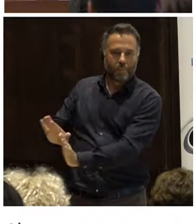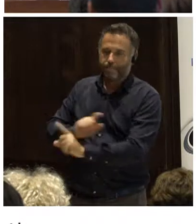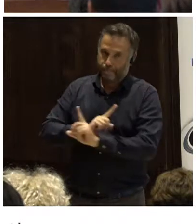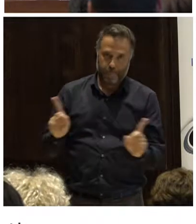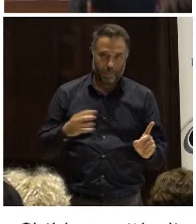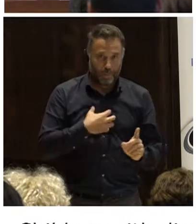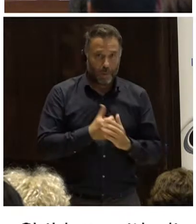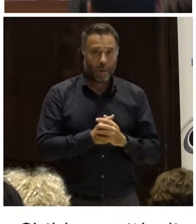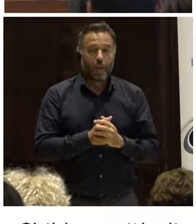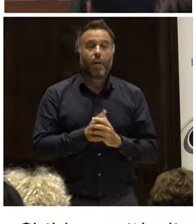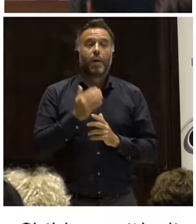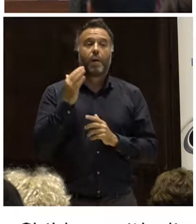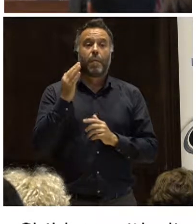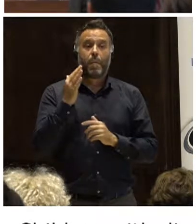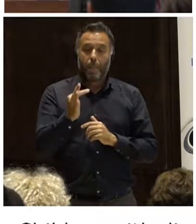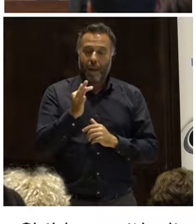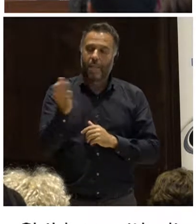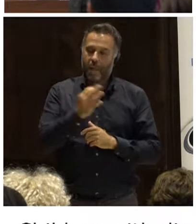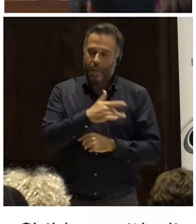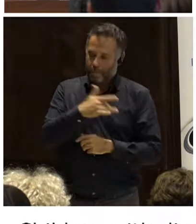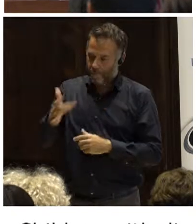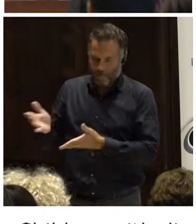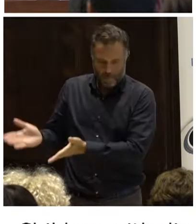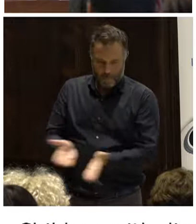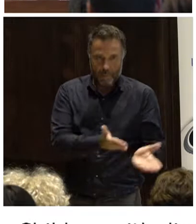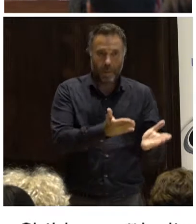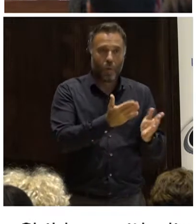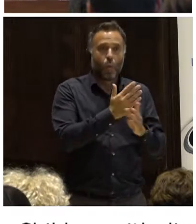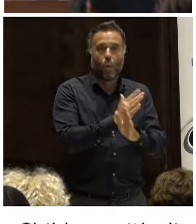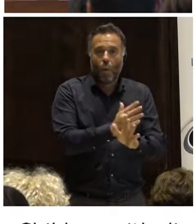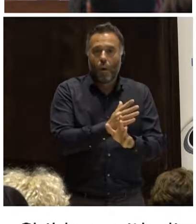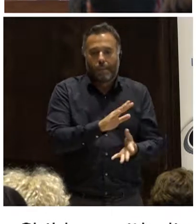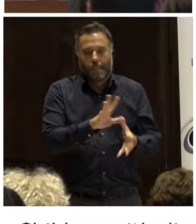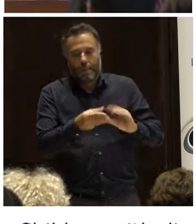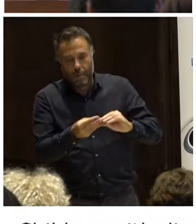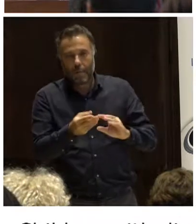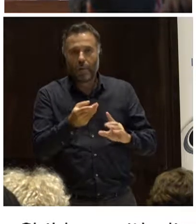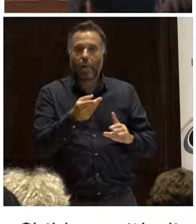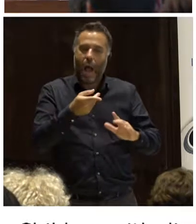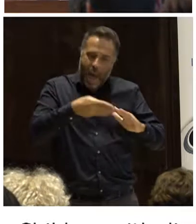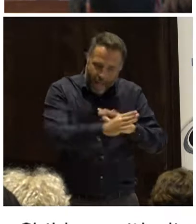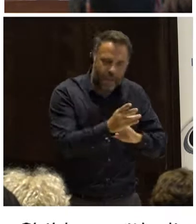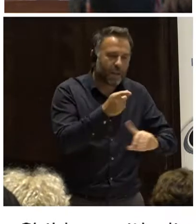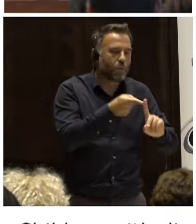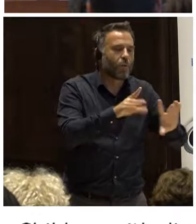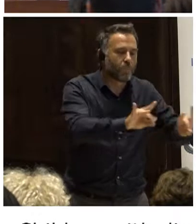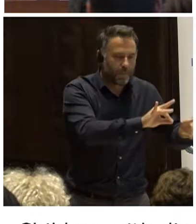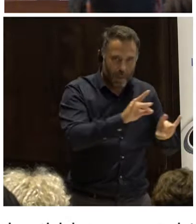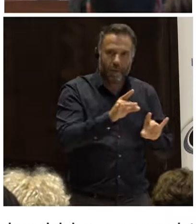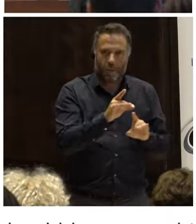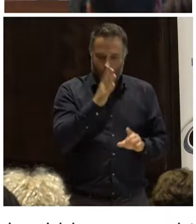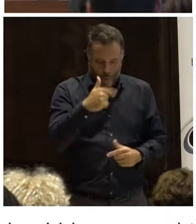assured the full opportunity to claim the accomplishment of the right to play. So Why? Because simply they